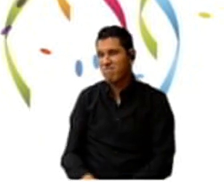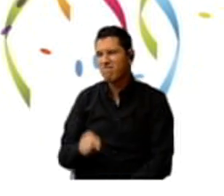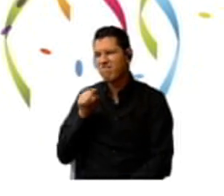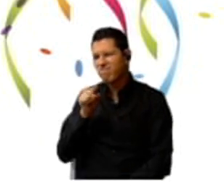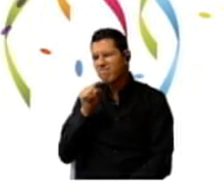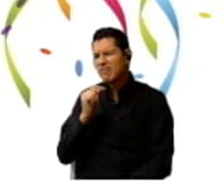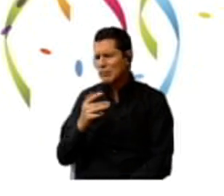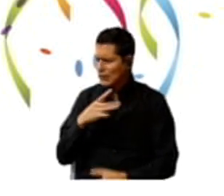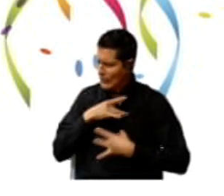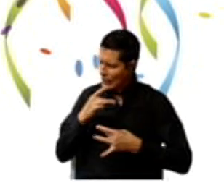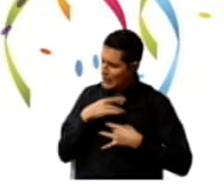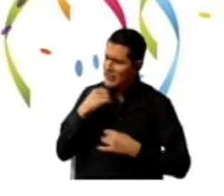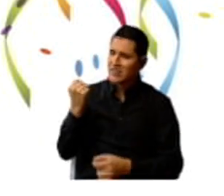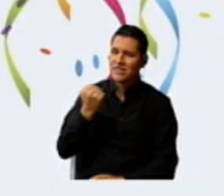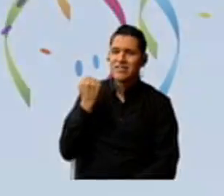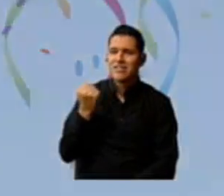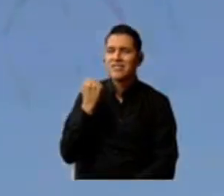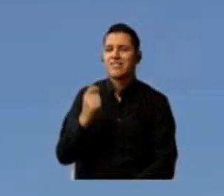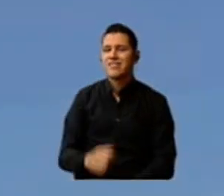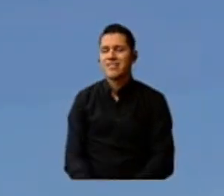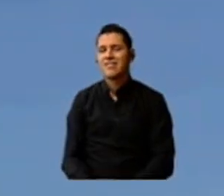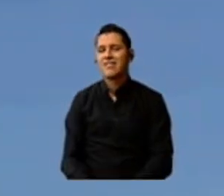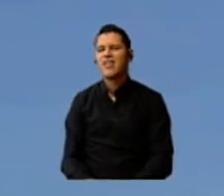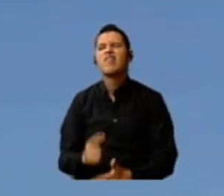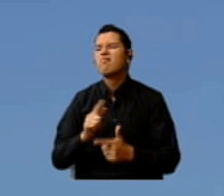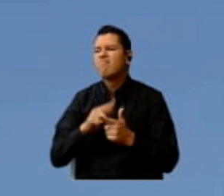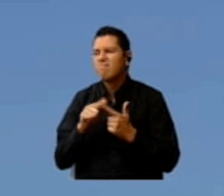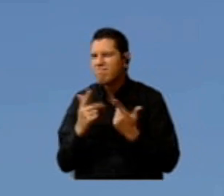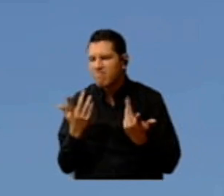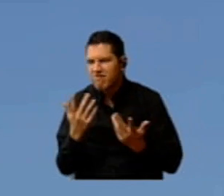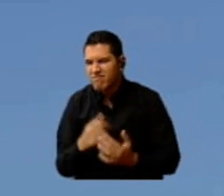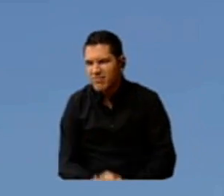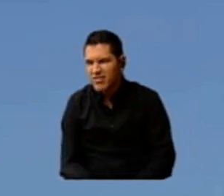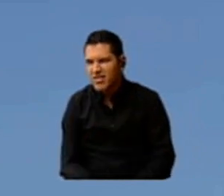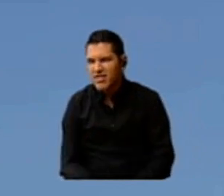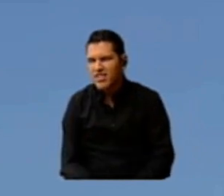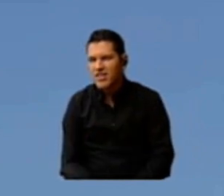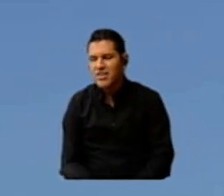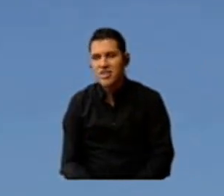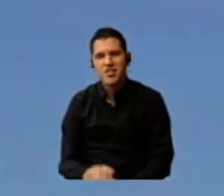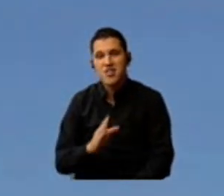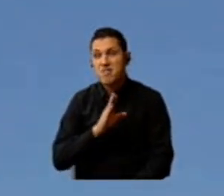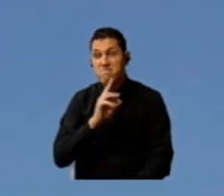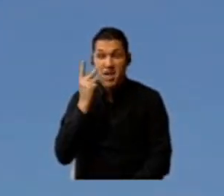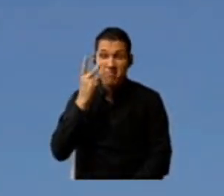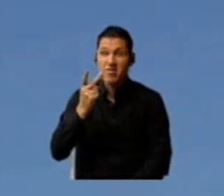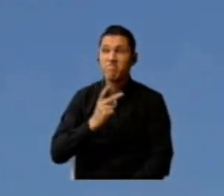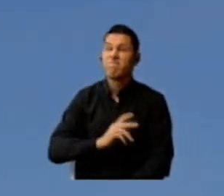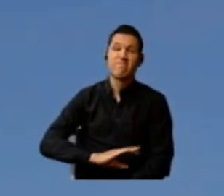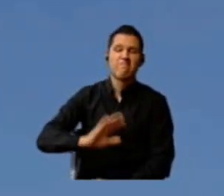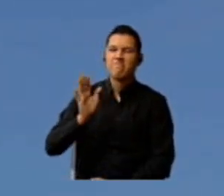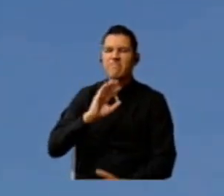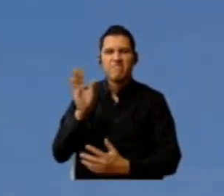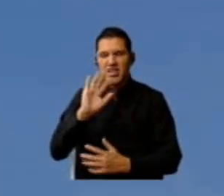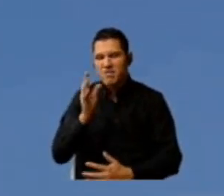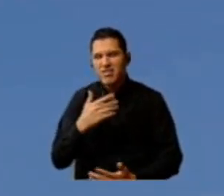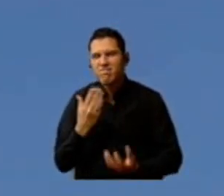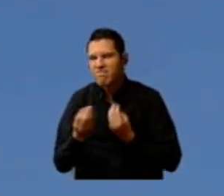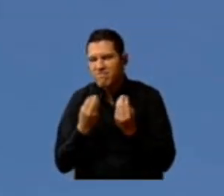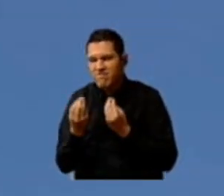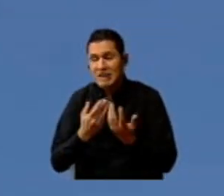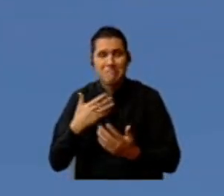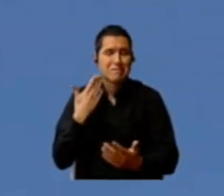very interesting. So, let's move on, teacher. I don't want to be late.